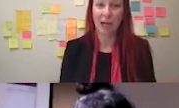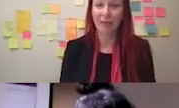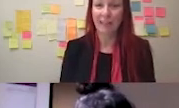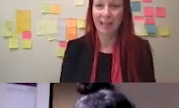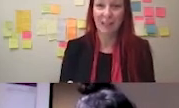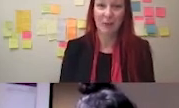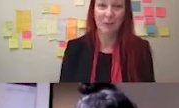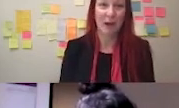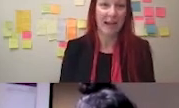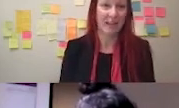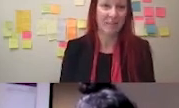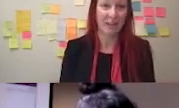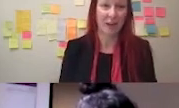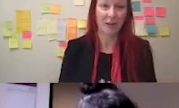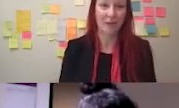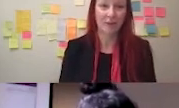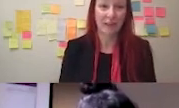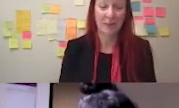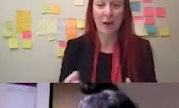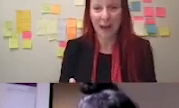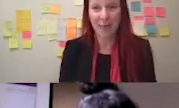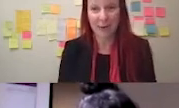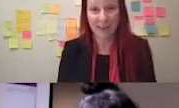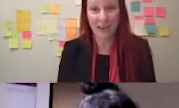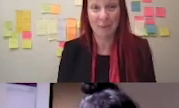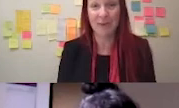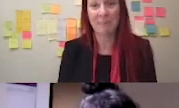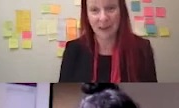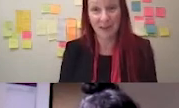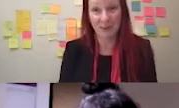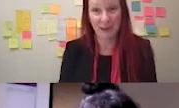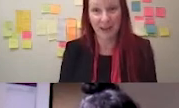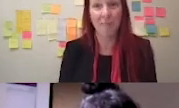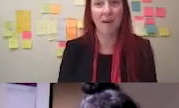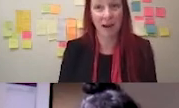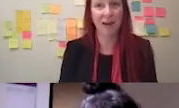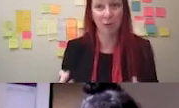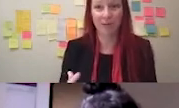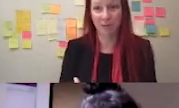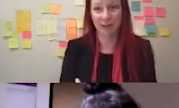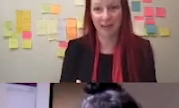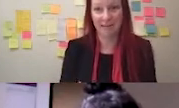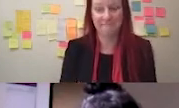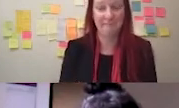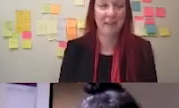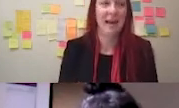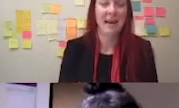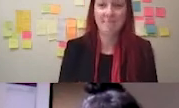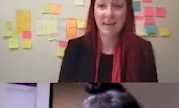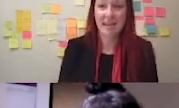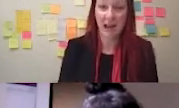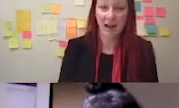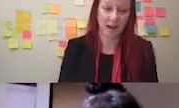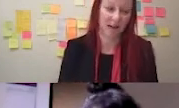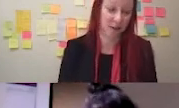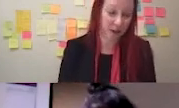support, I realized I was right in the middle of what I thought at the time was about to burn out, but I was burnt out.